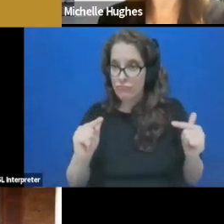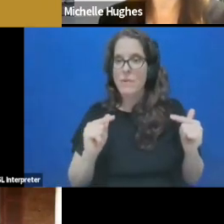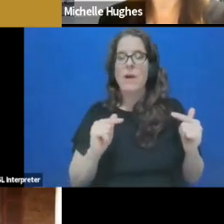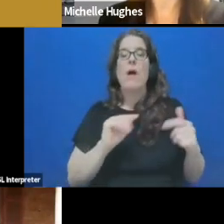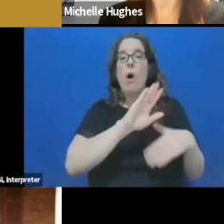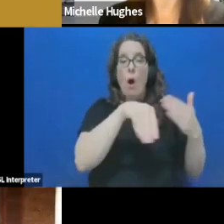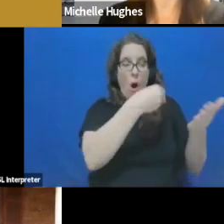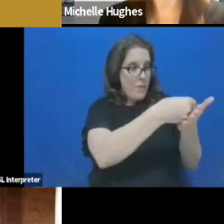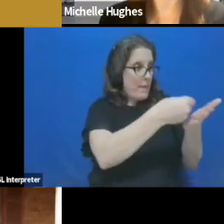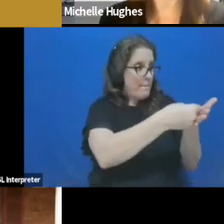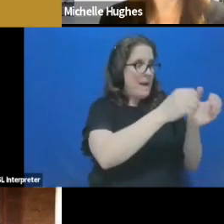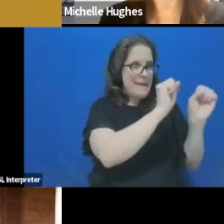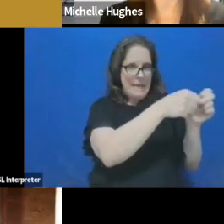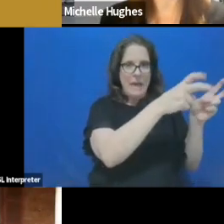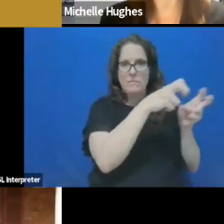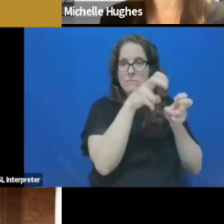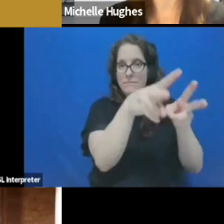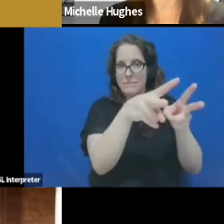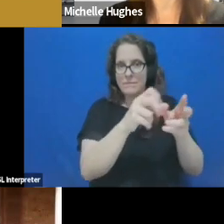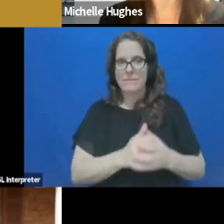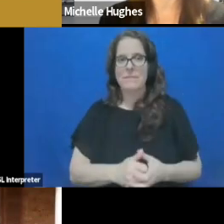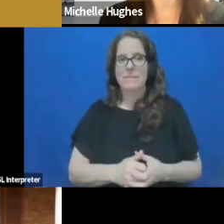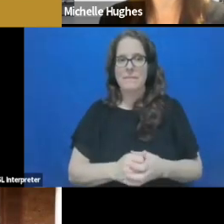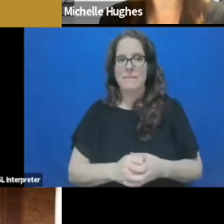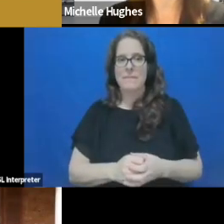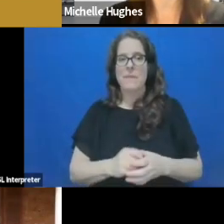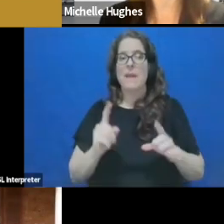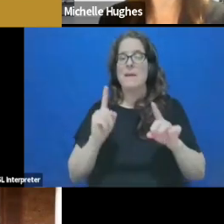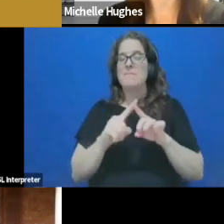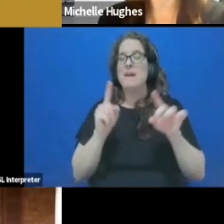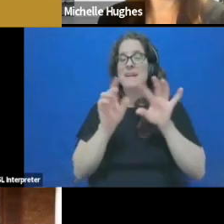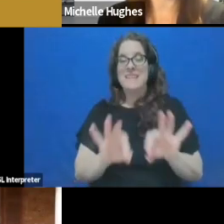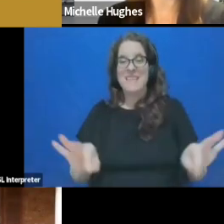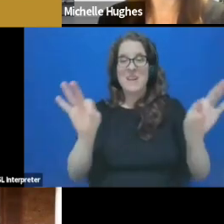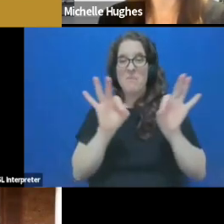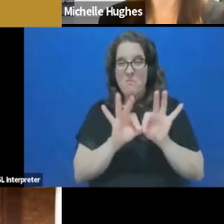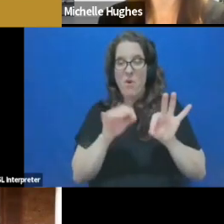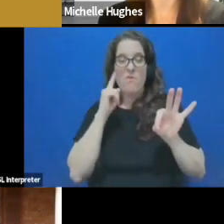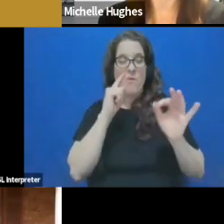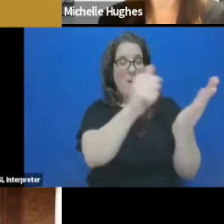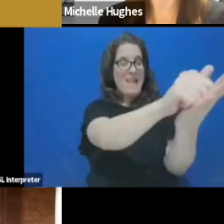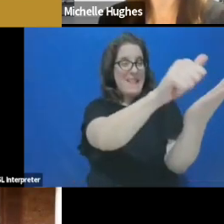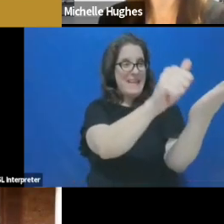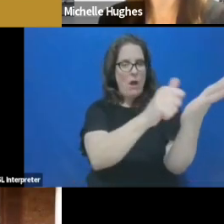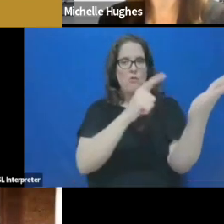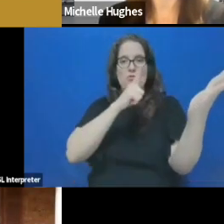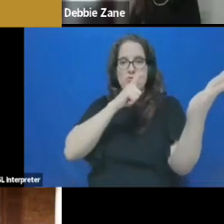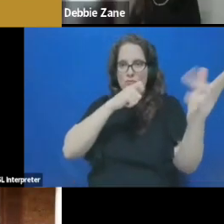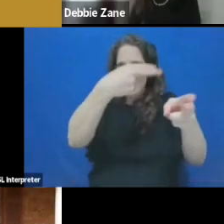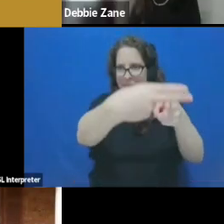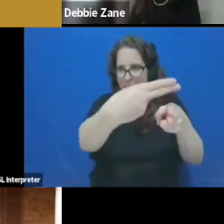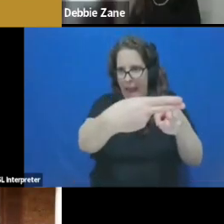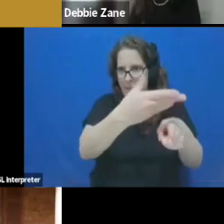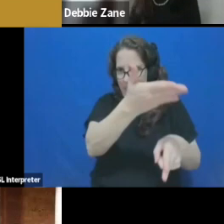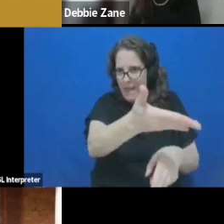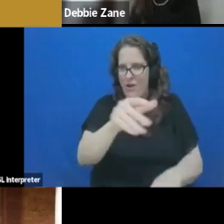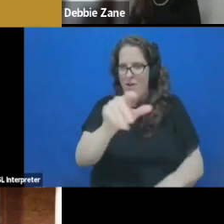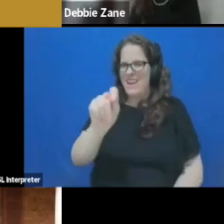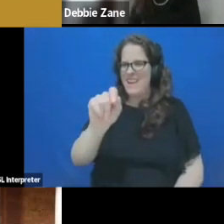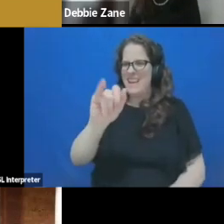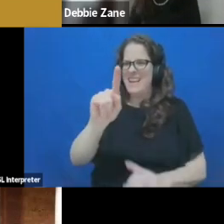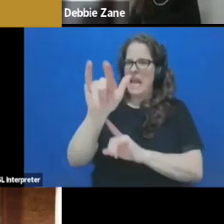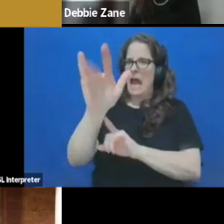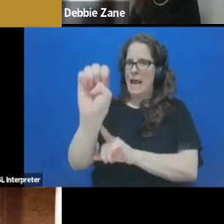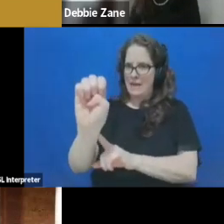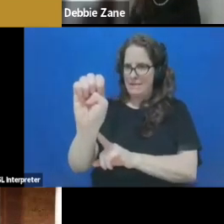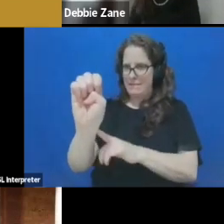to take note of titling and beneficiary designations on accounts and insurance policies so that the trust is